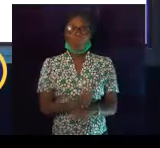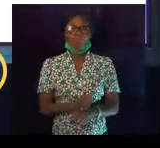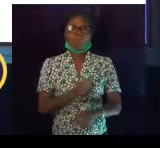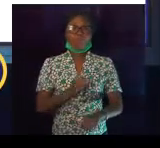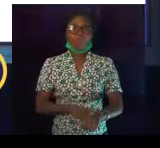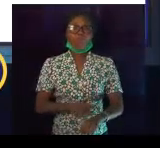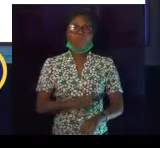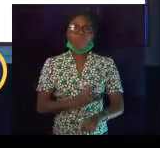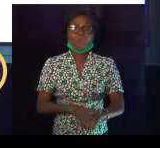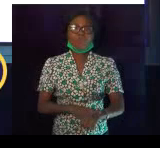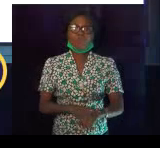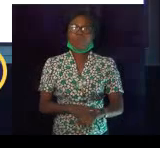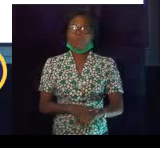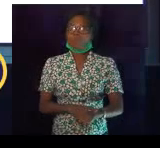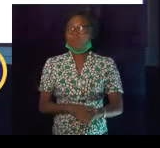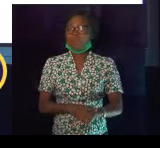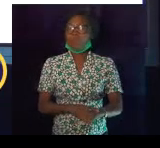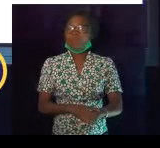Homework time.